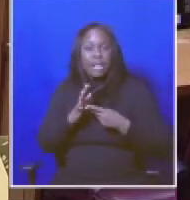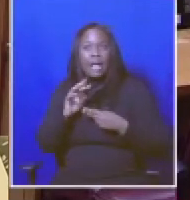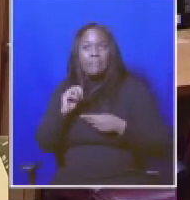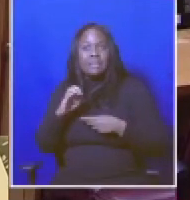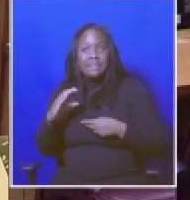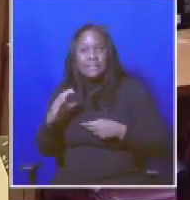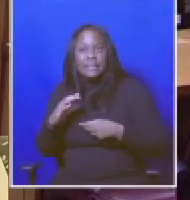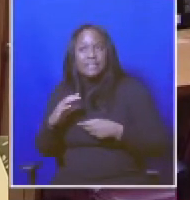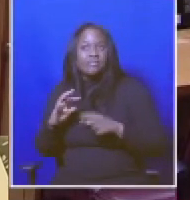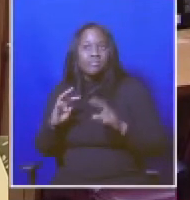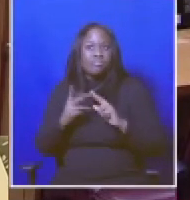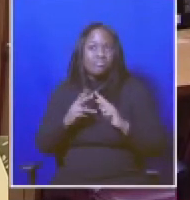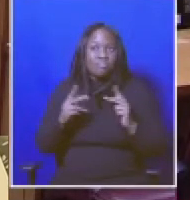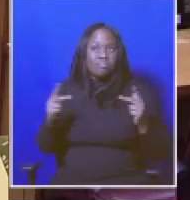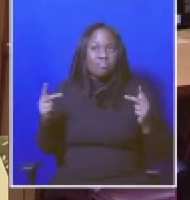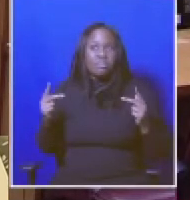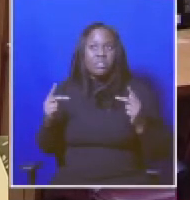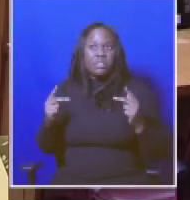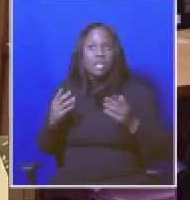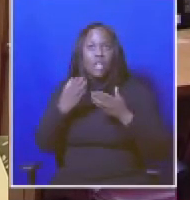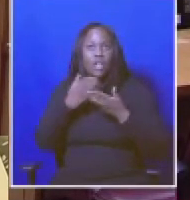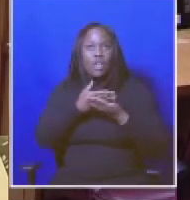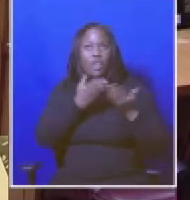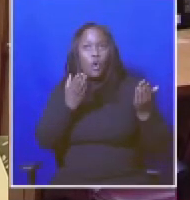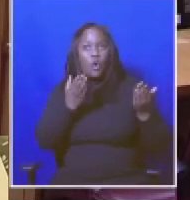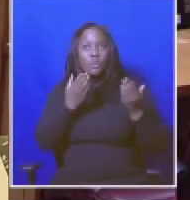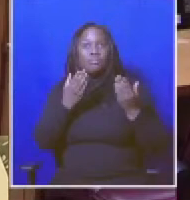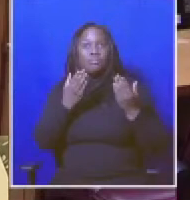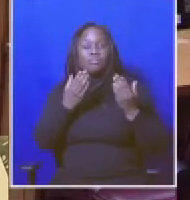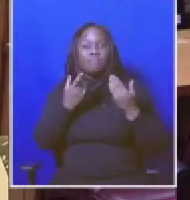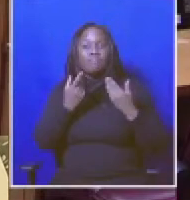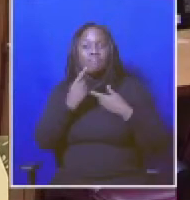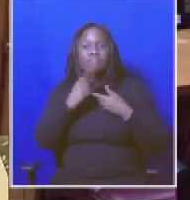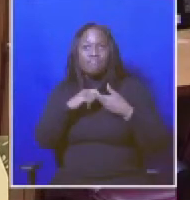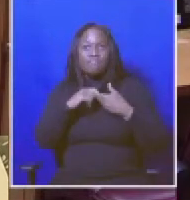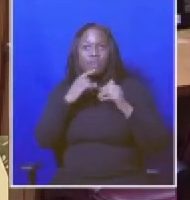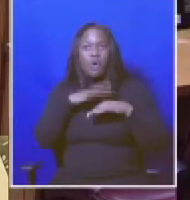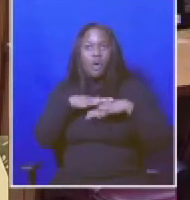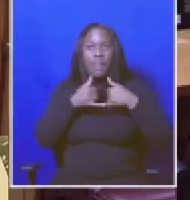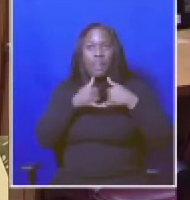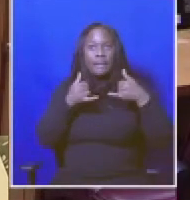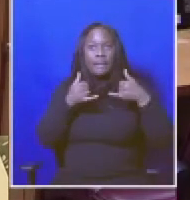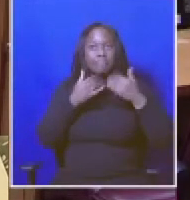MECs, especially those who are on virtual.